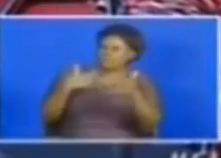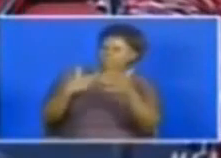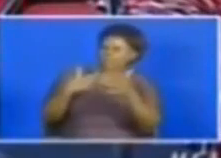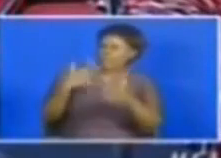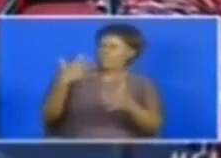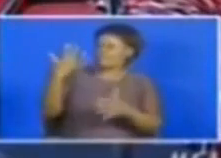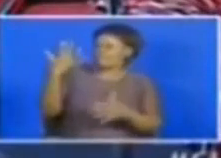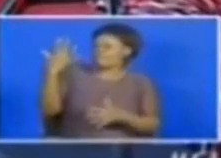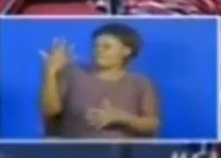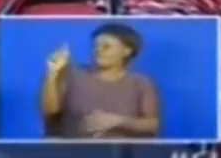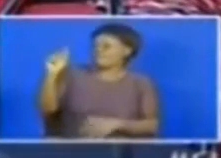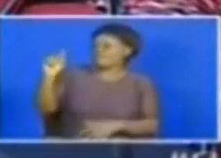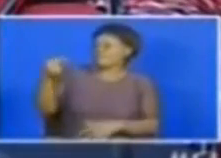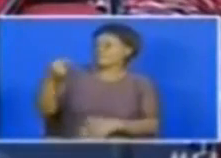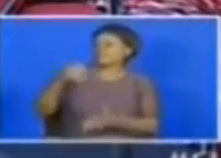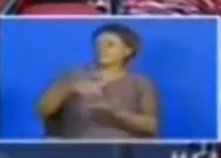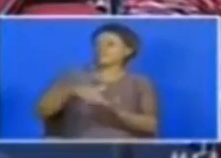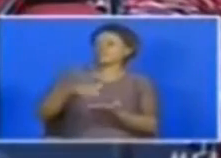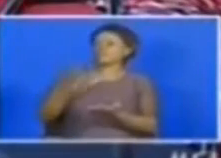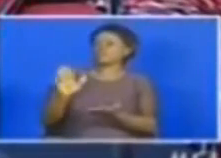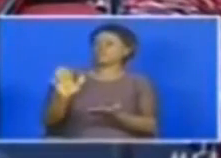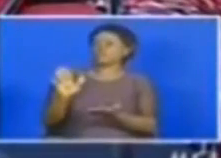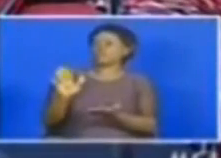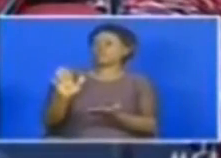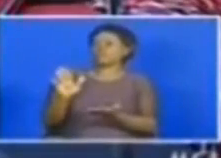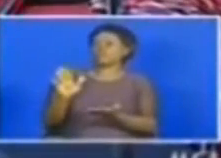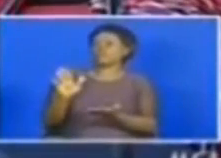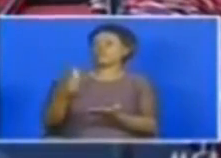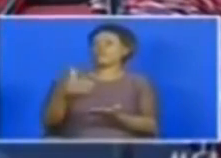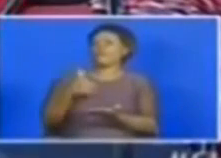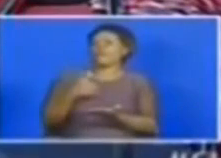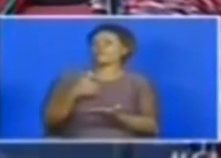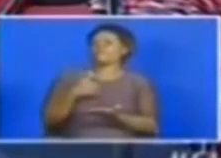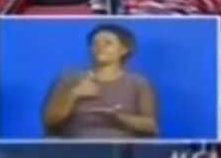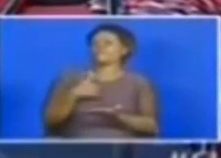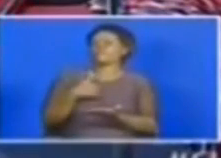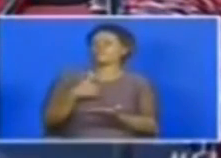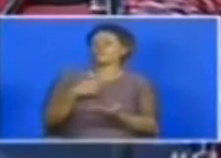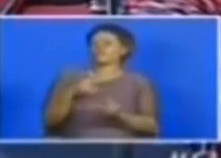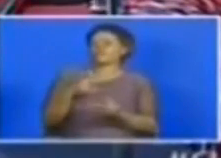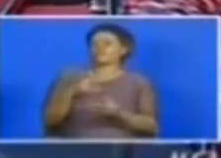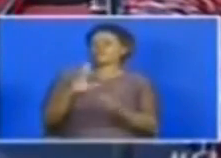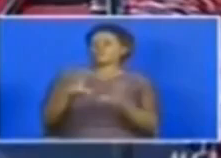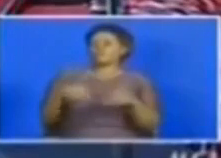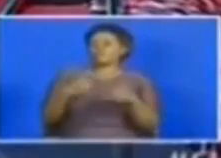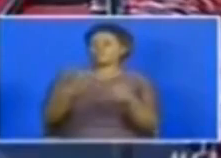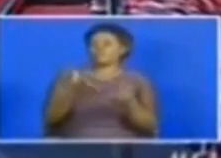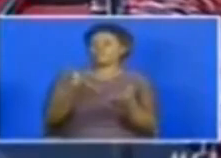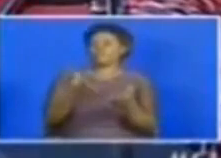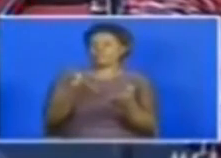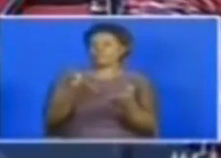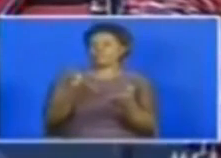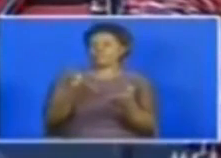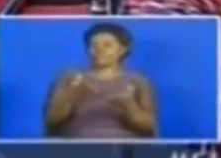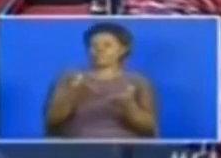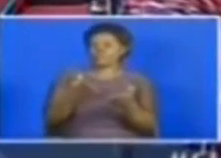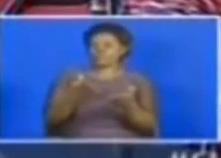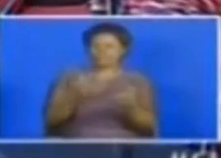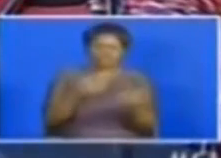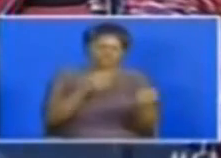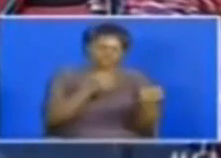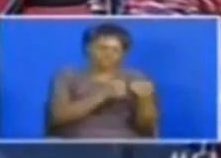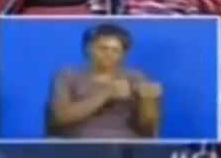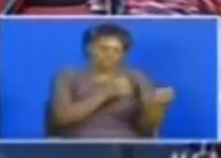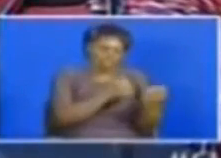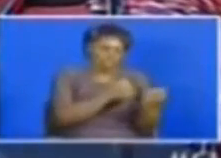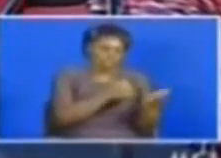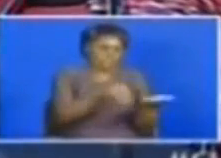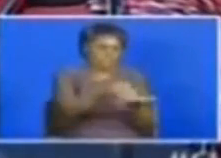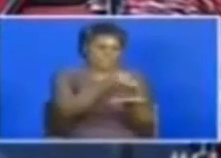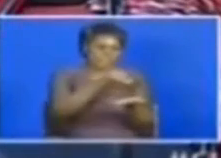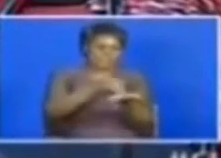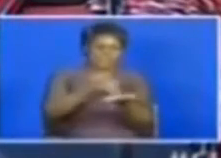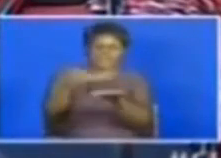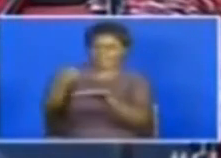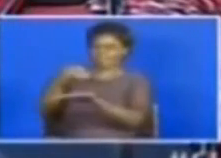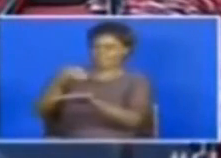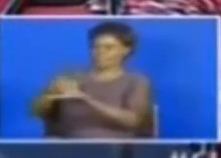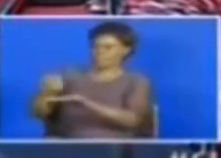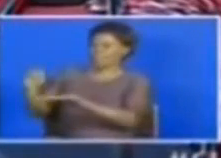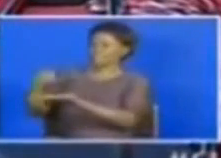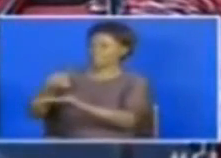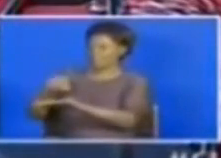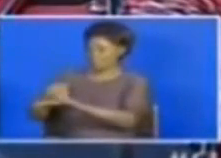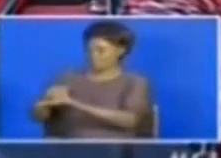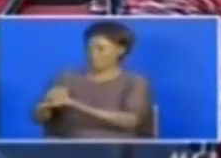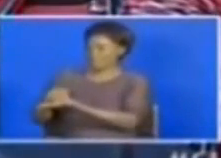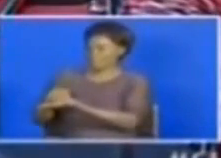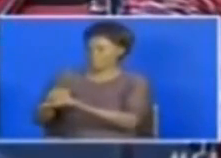about 5,000 more okay. that are available, and we're going to put them in closer proximity to the various